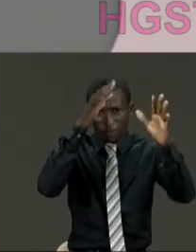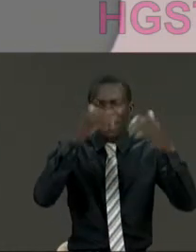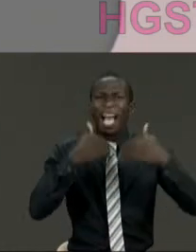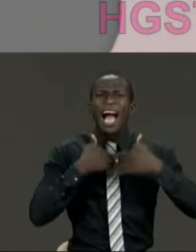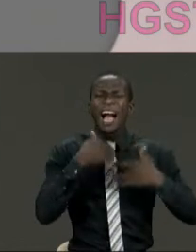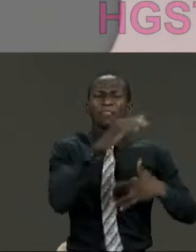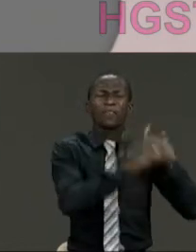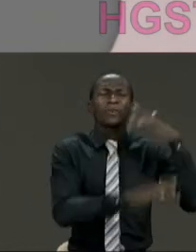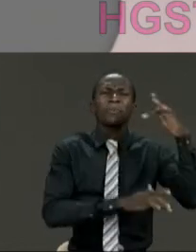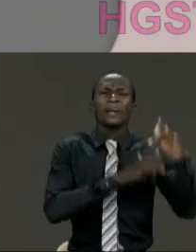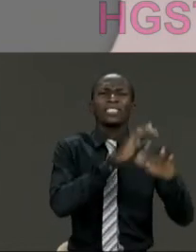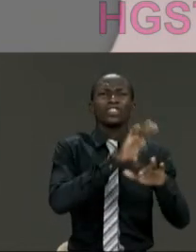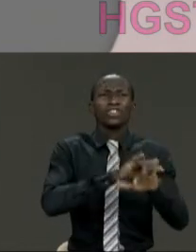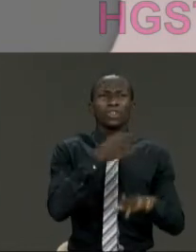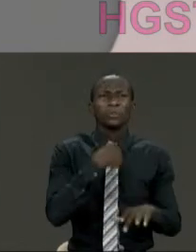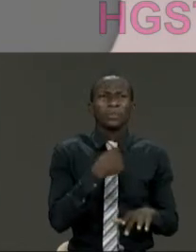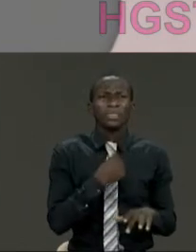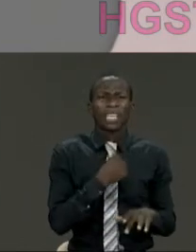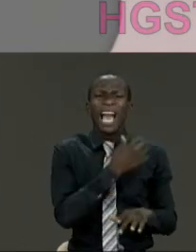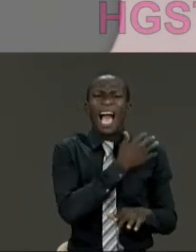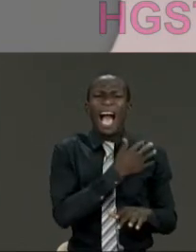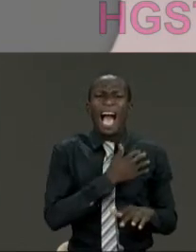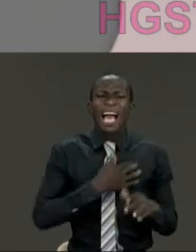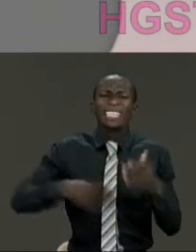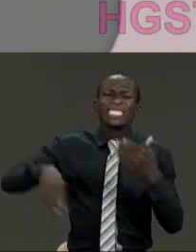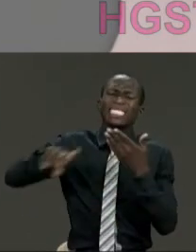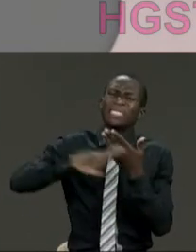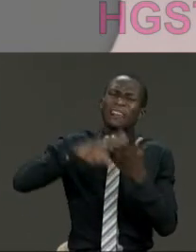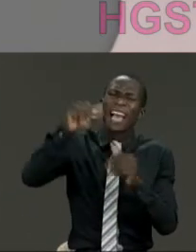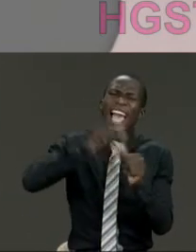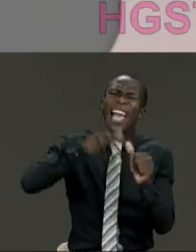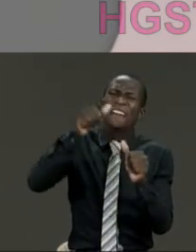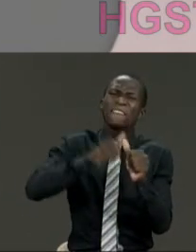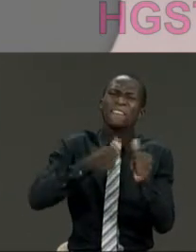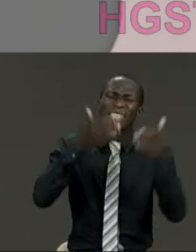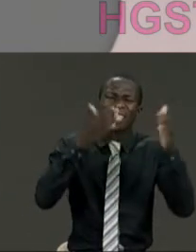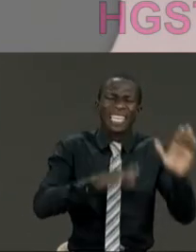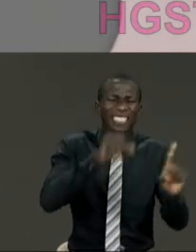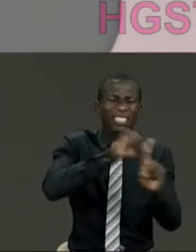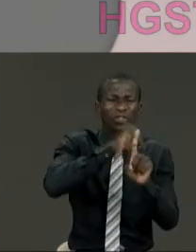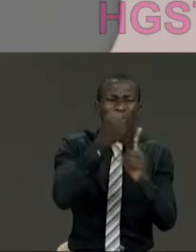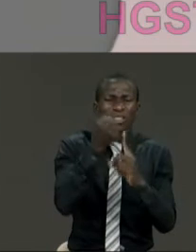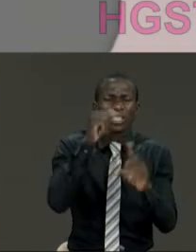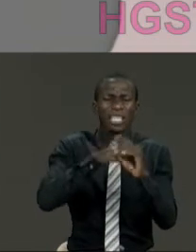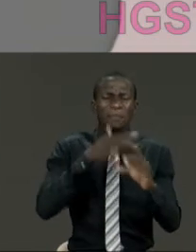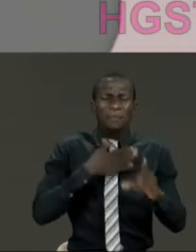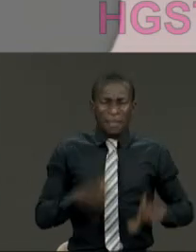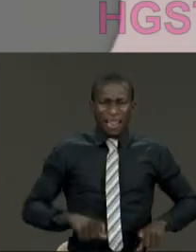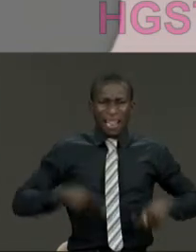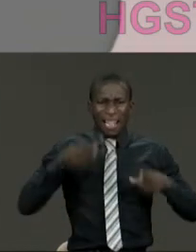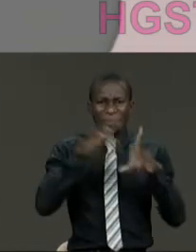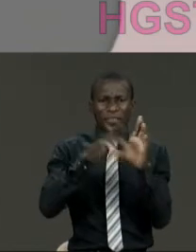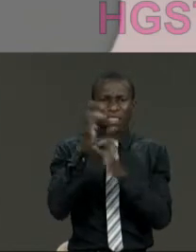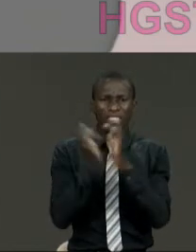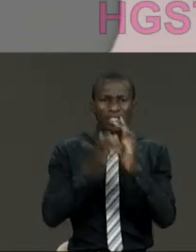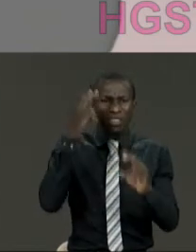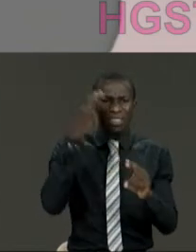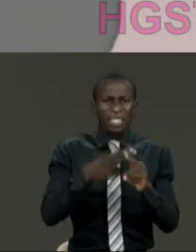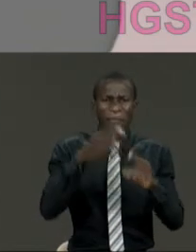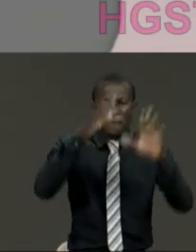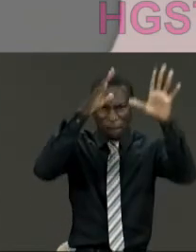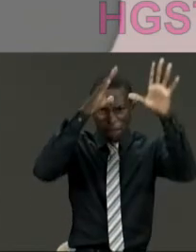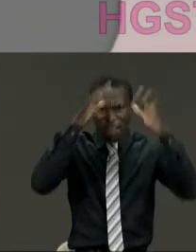compassion on me and revive every dead situation in my life in the name of Jesus. Father, have compassion